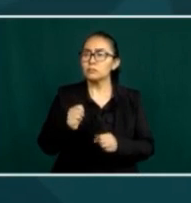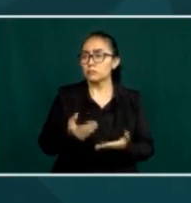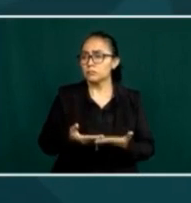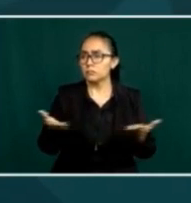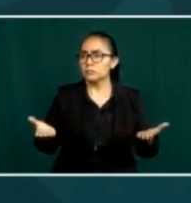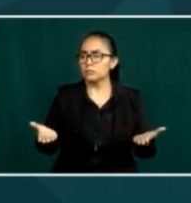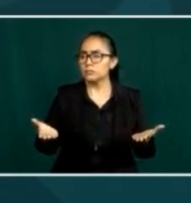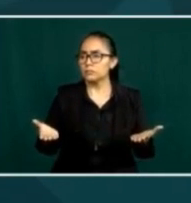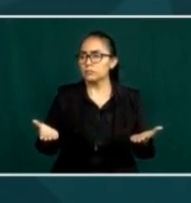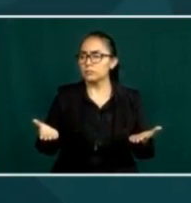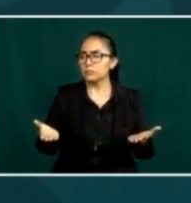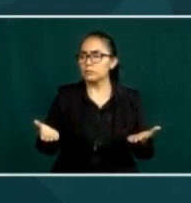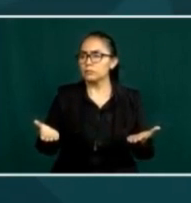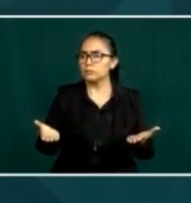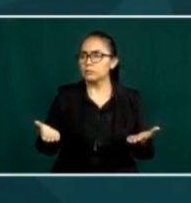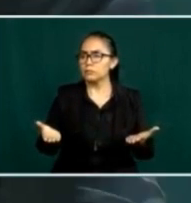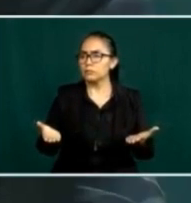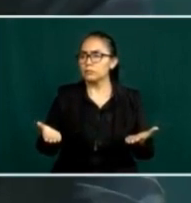Now the difference is